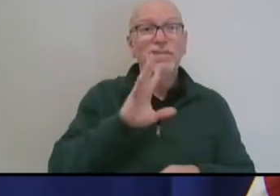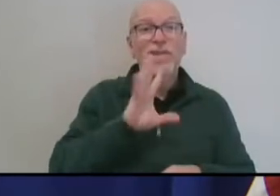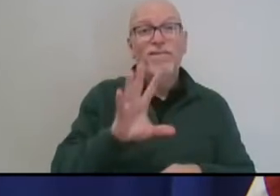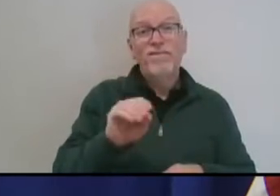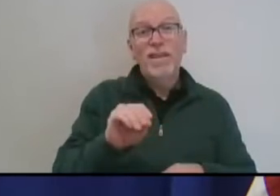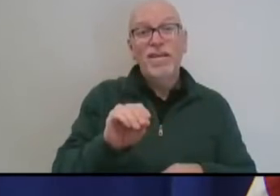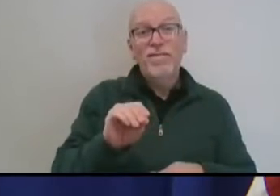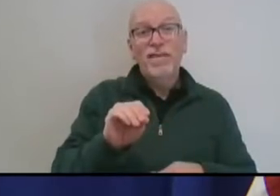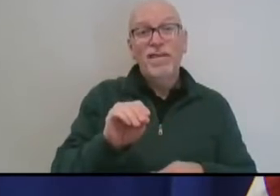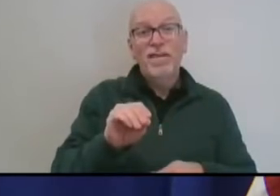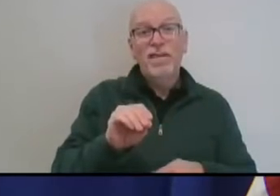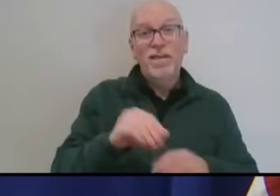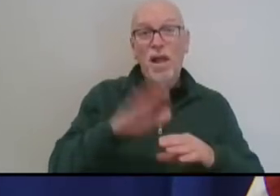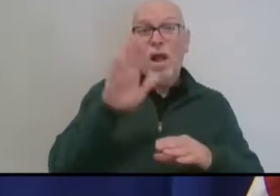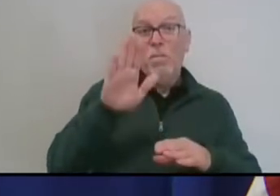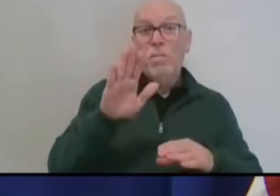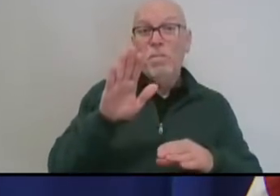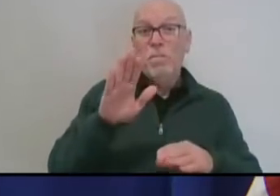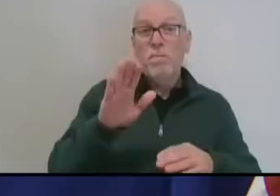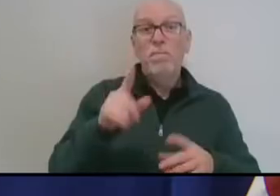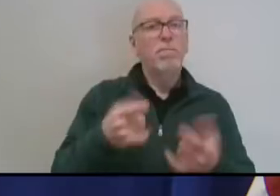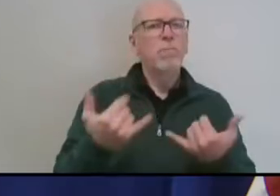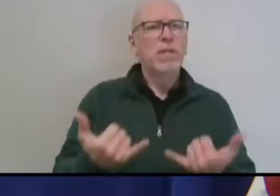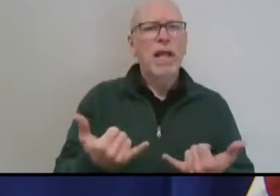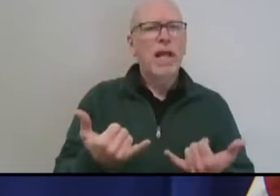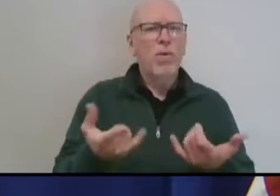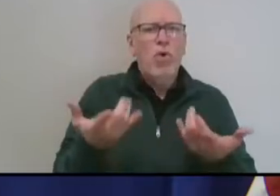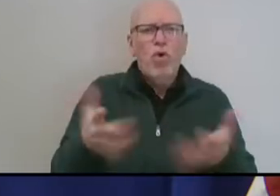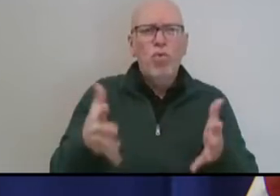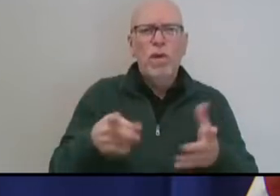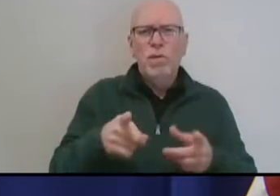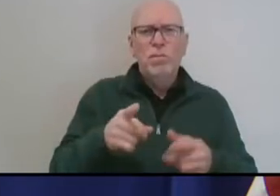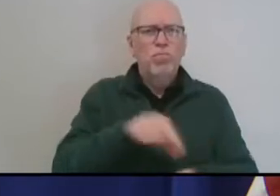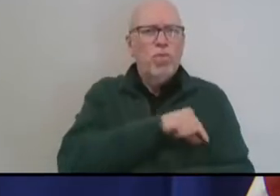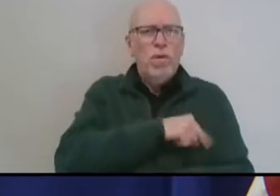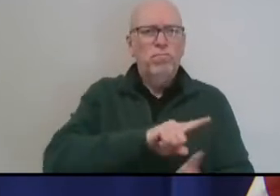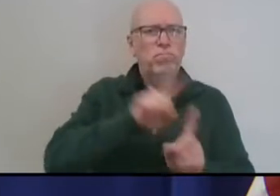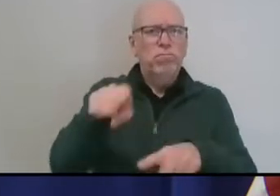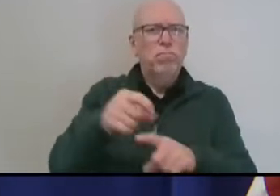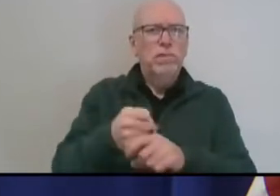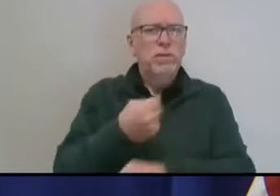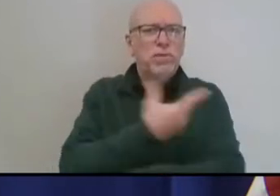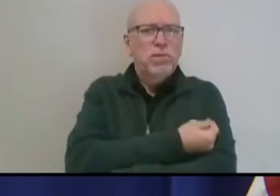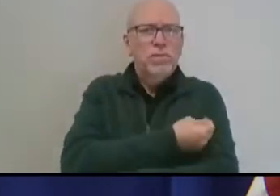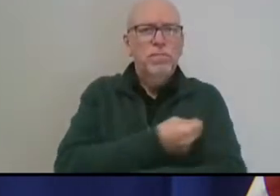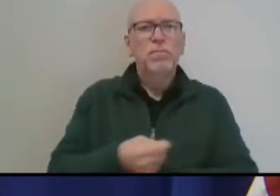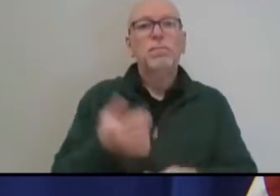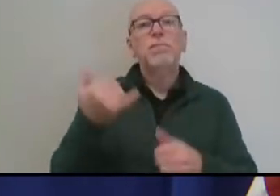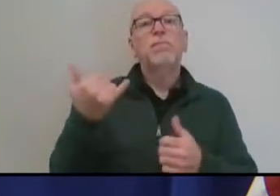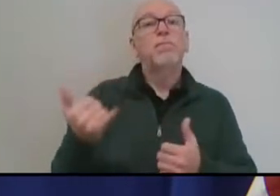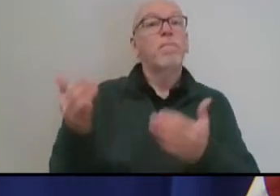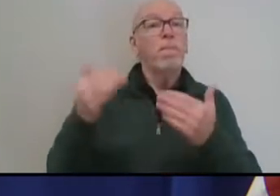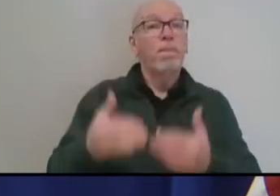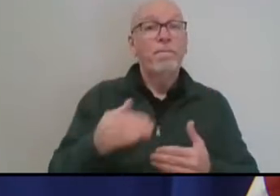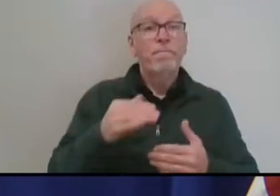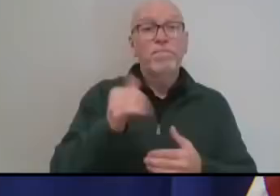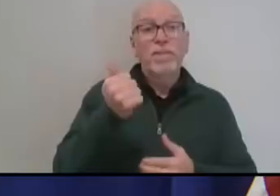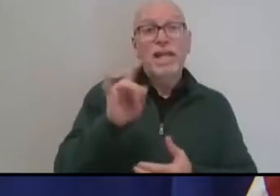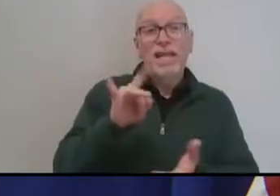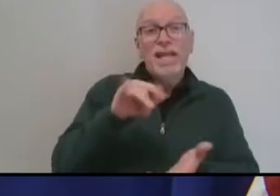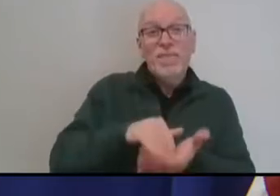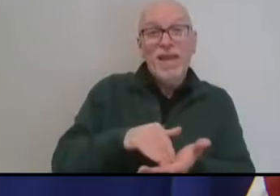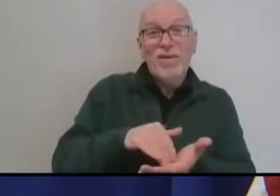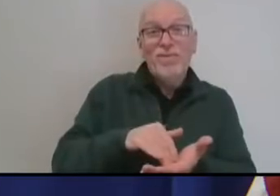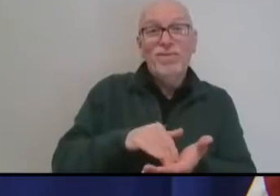years of age or older that are now eligible anywhere, and when you think about the 18,000 of the